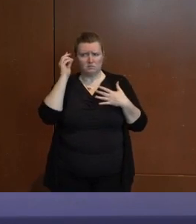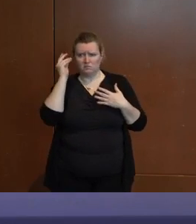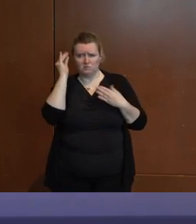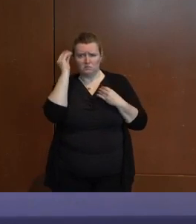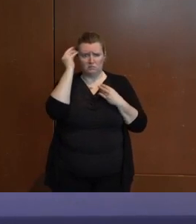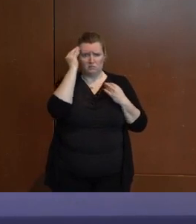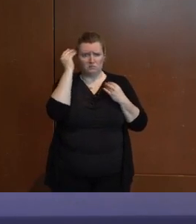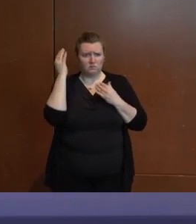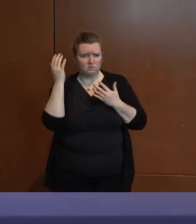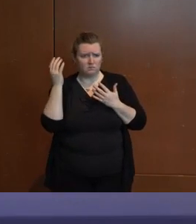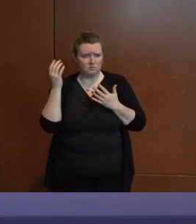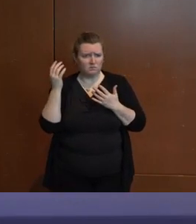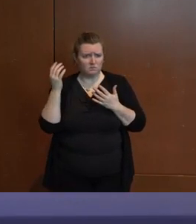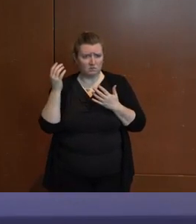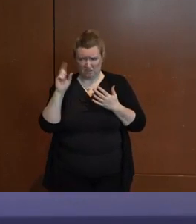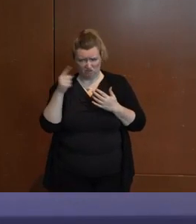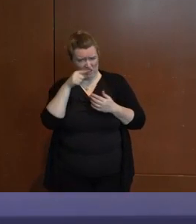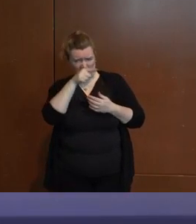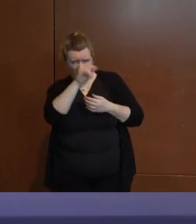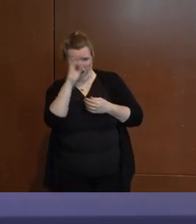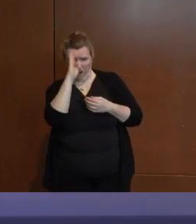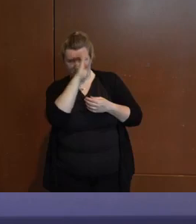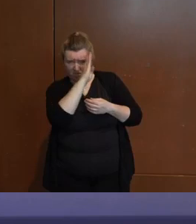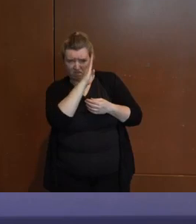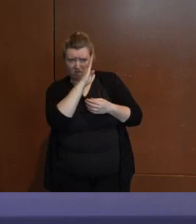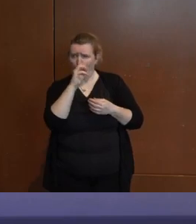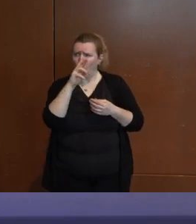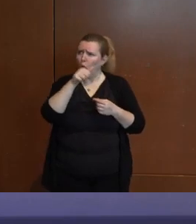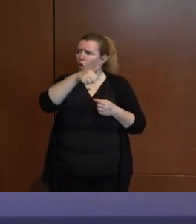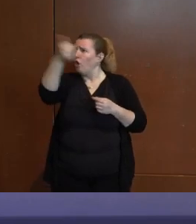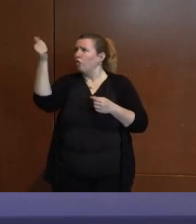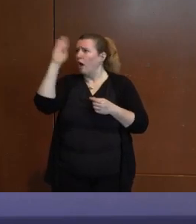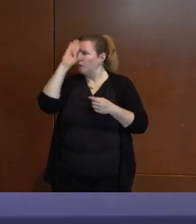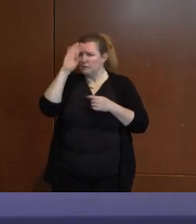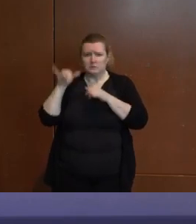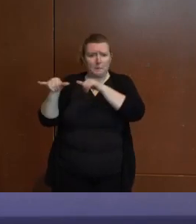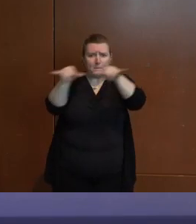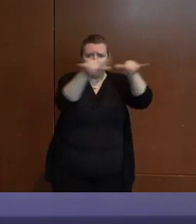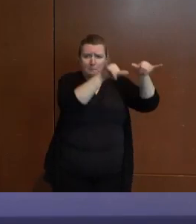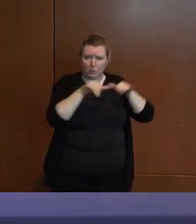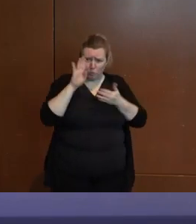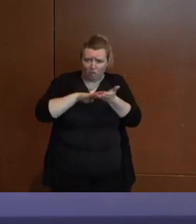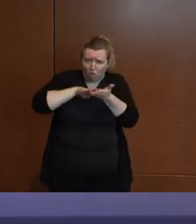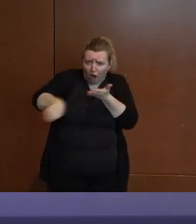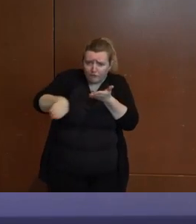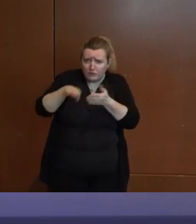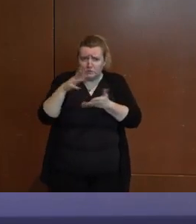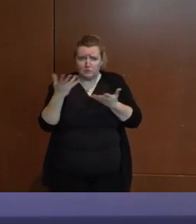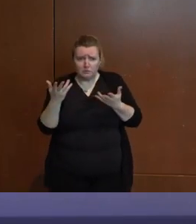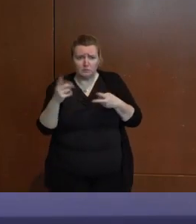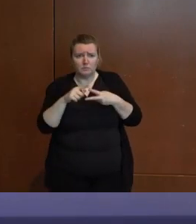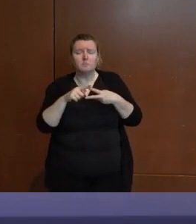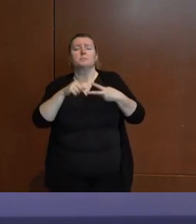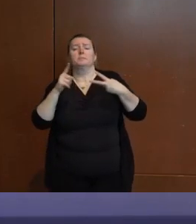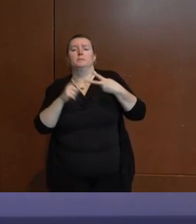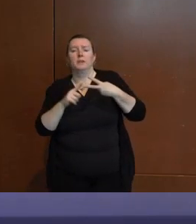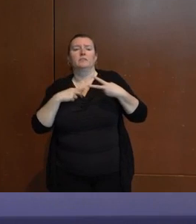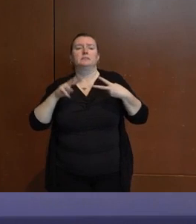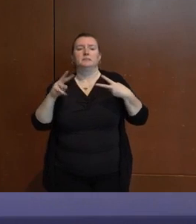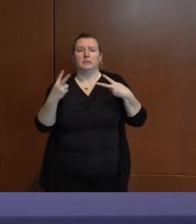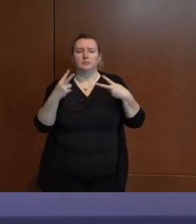centers and hospitals? And second question, if I may, on compliance, perhaps the governor and the colonel can talk about, like, what's